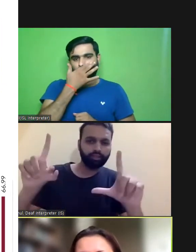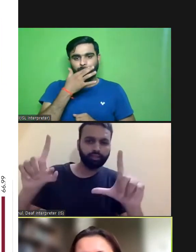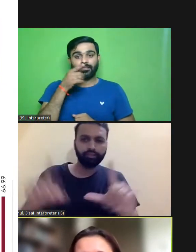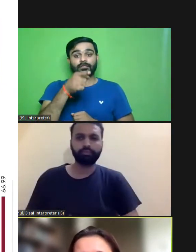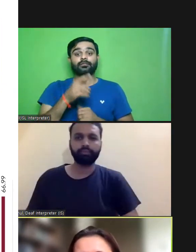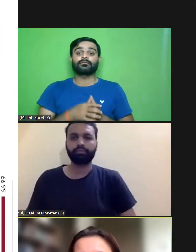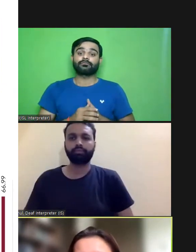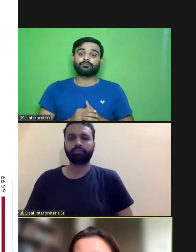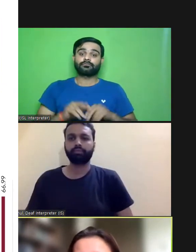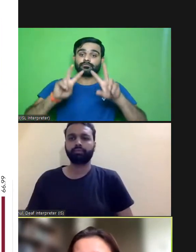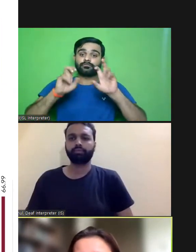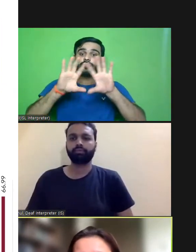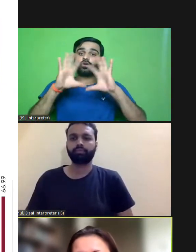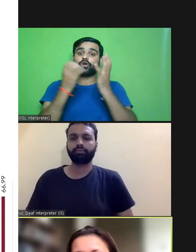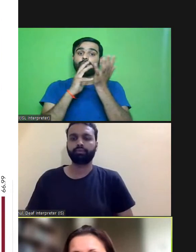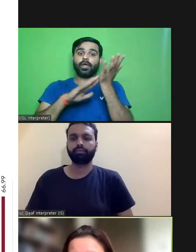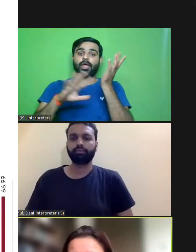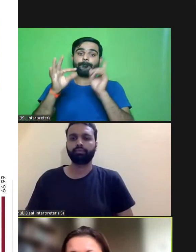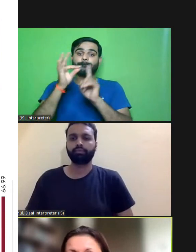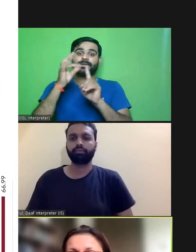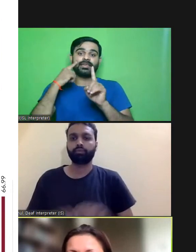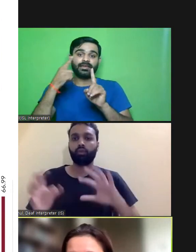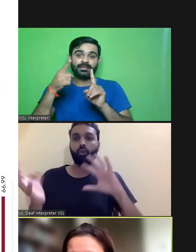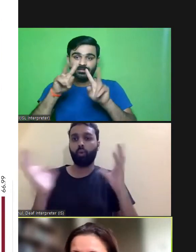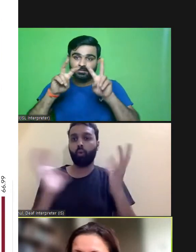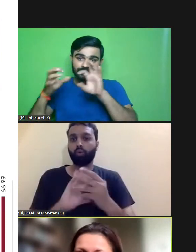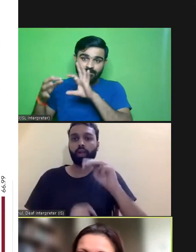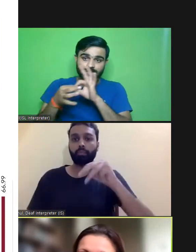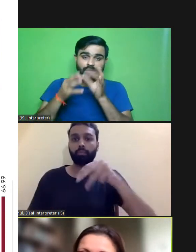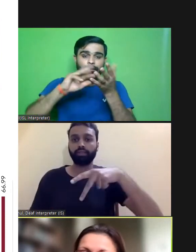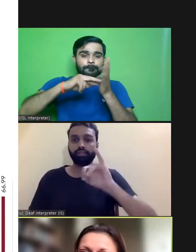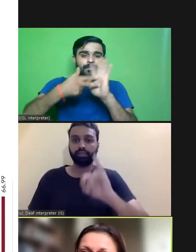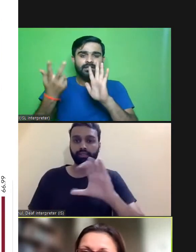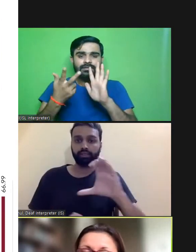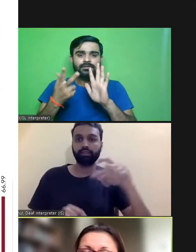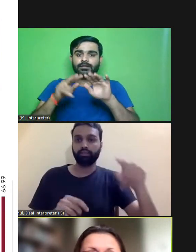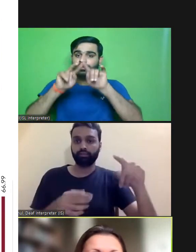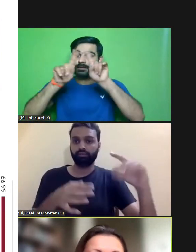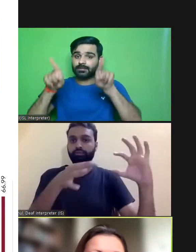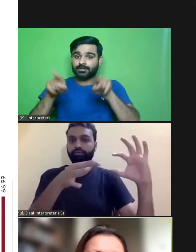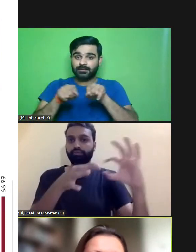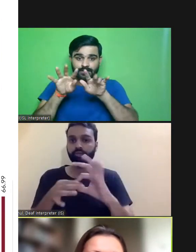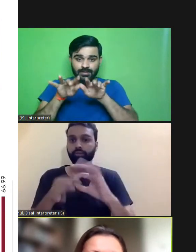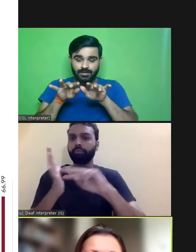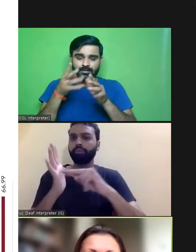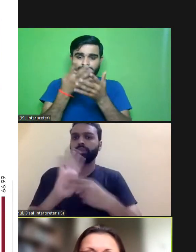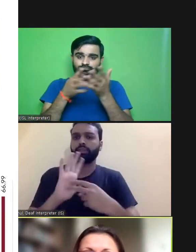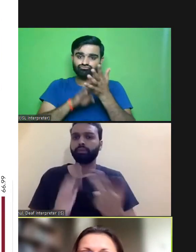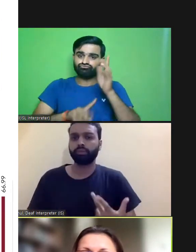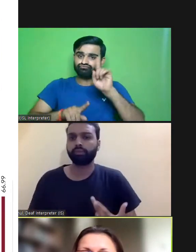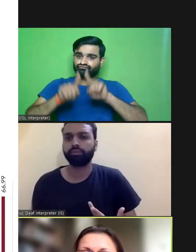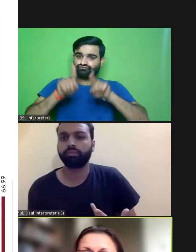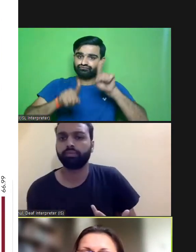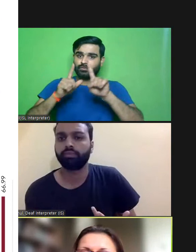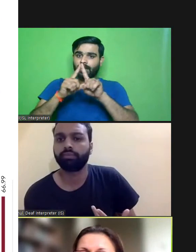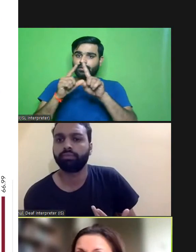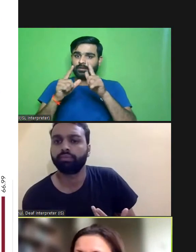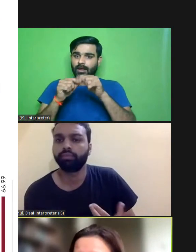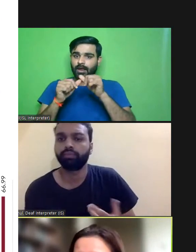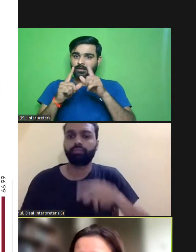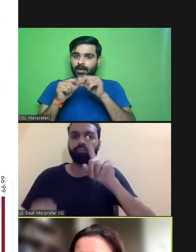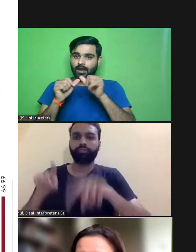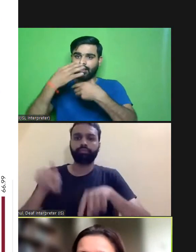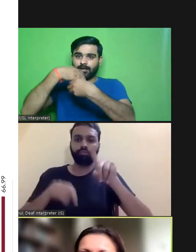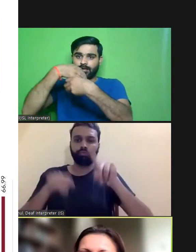evidence related with the global MPI, and the global MPI is an index that is computed using 10 indicators and